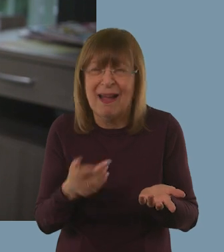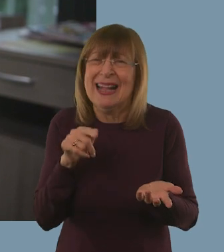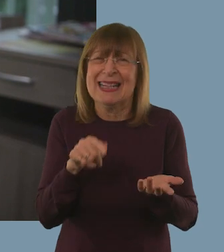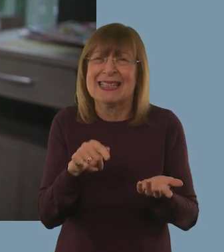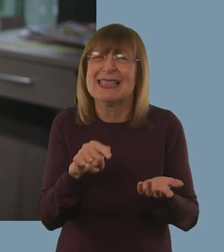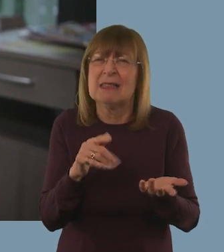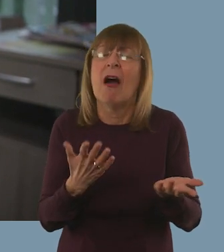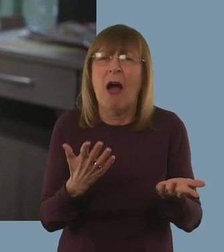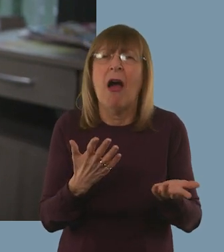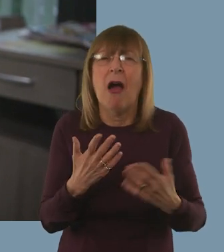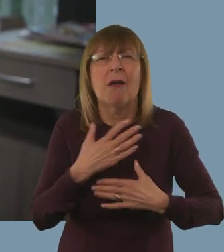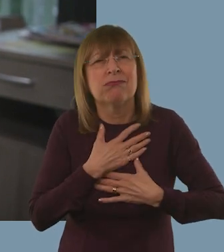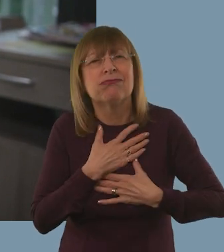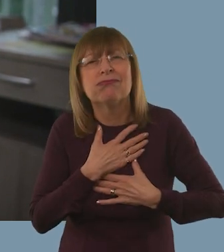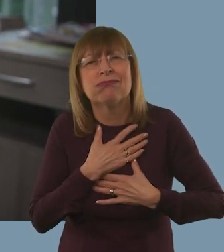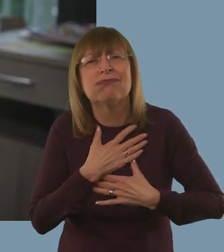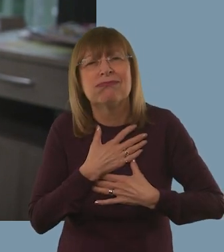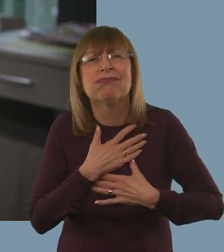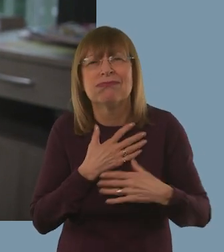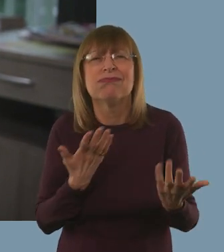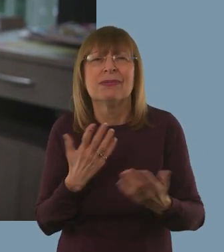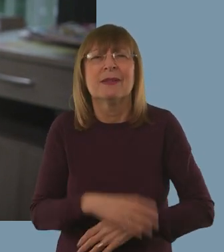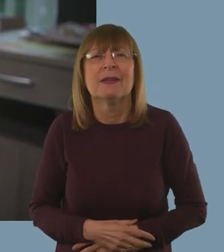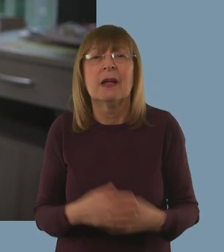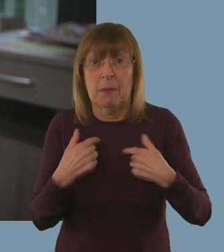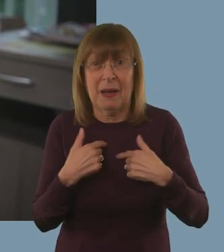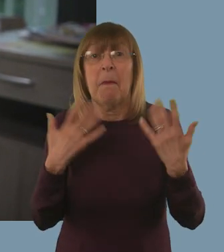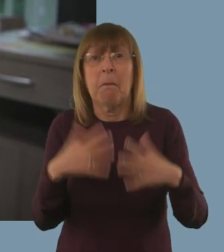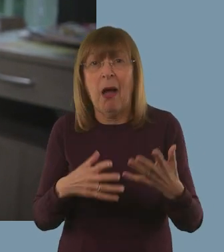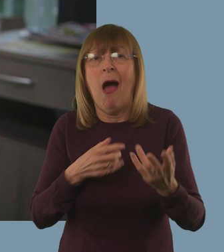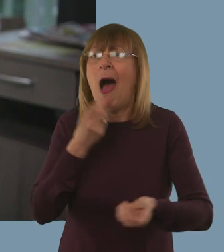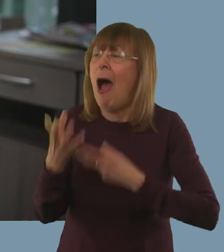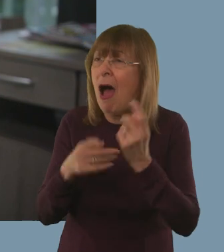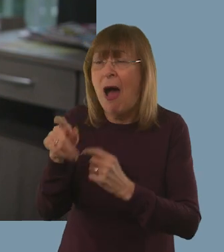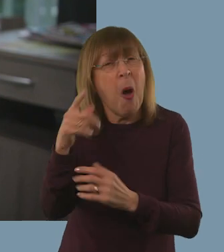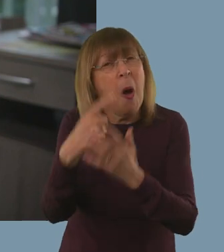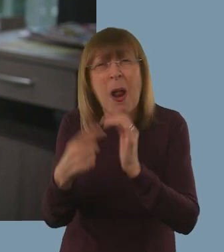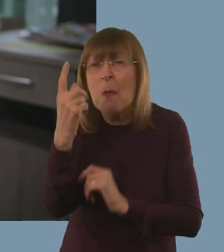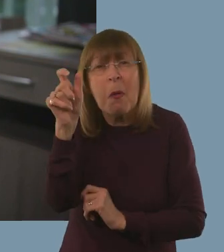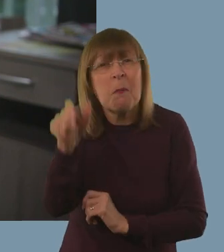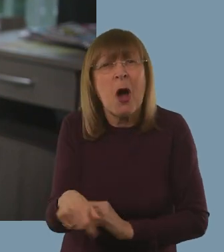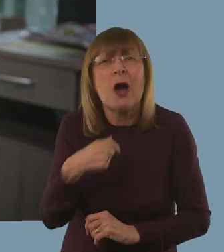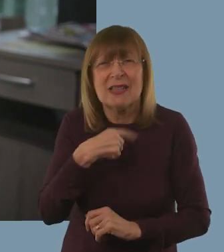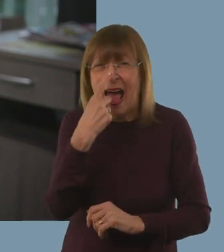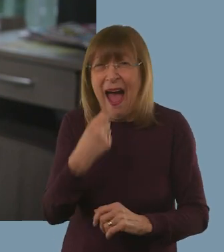cross, or, you just say how you feel. And I did. And she was the only